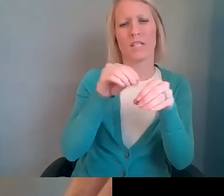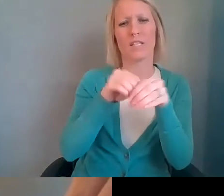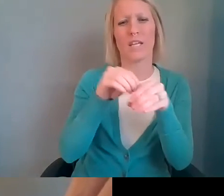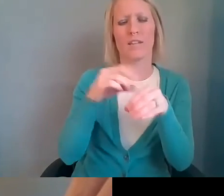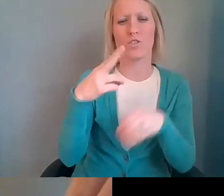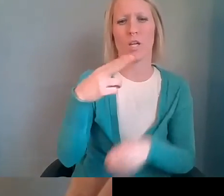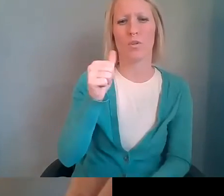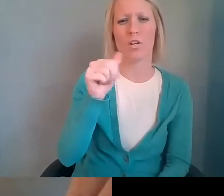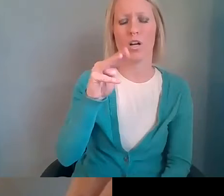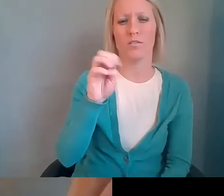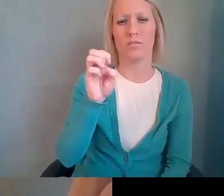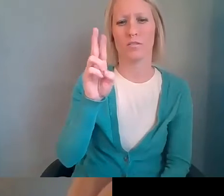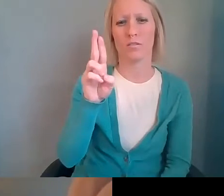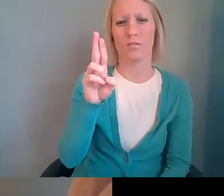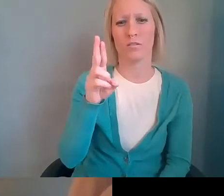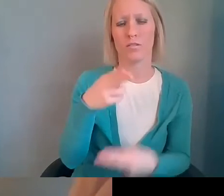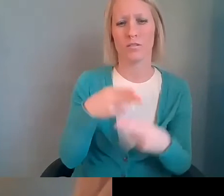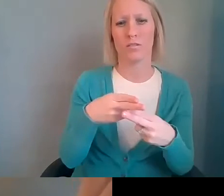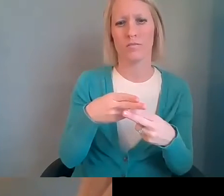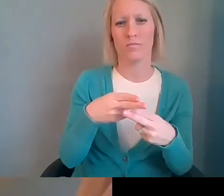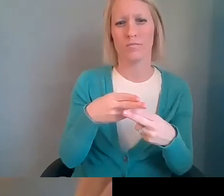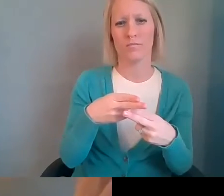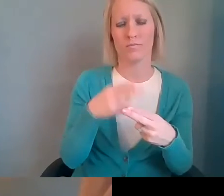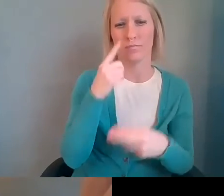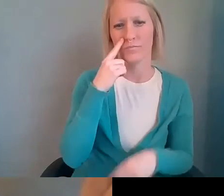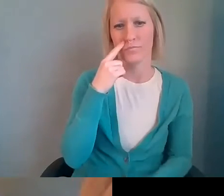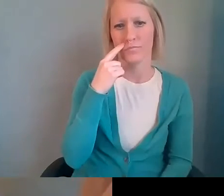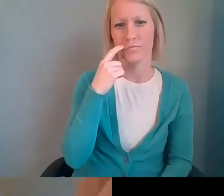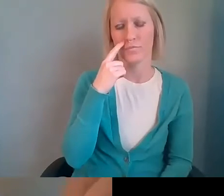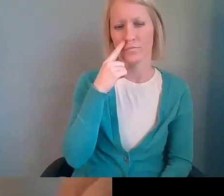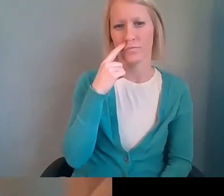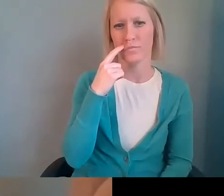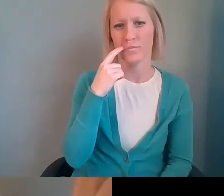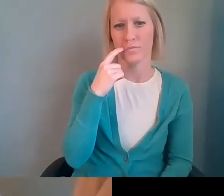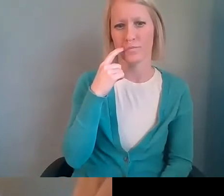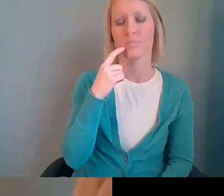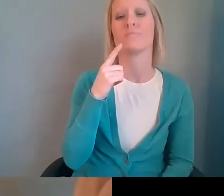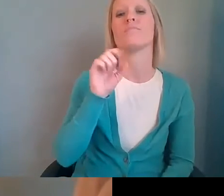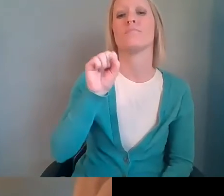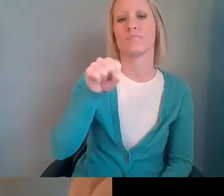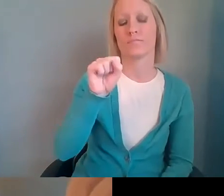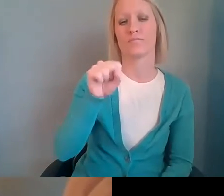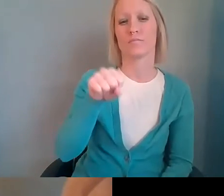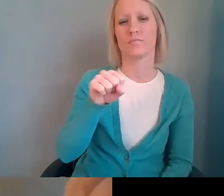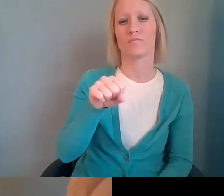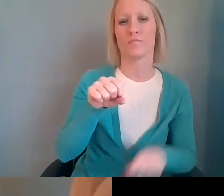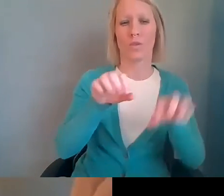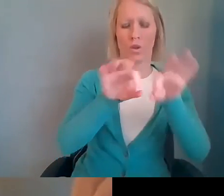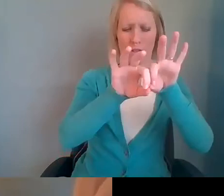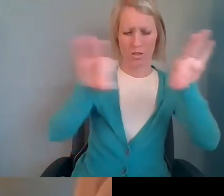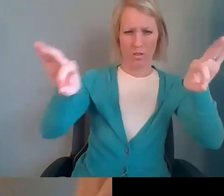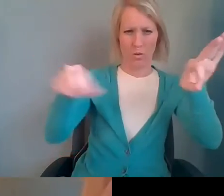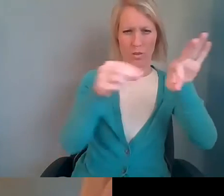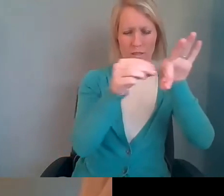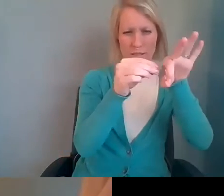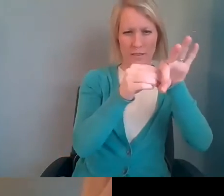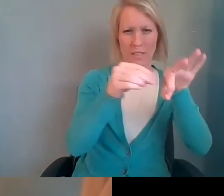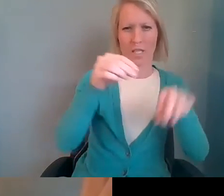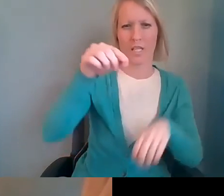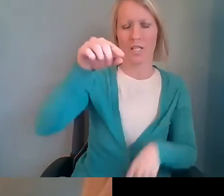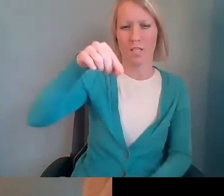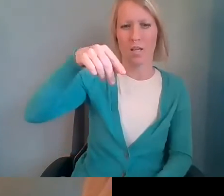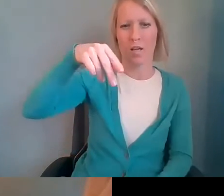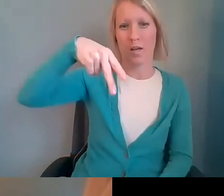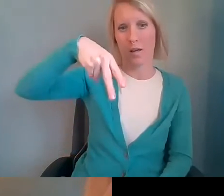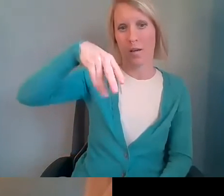What was the inside the chamber called? Well, this pin happens to be a piston filler, so it's a piston in here. They have